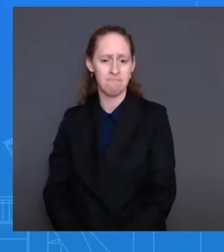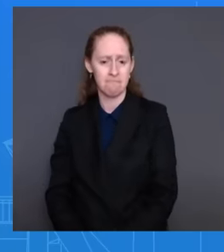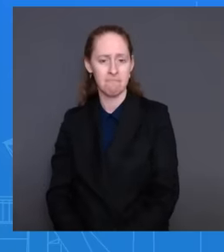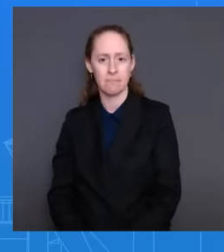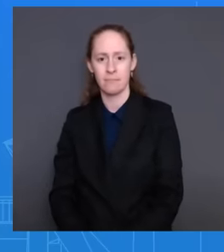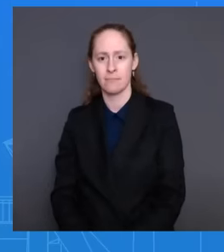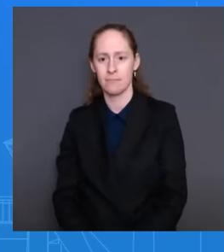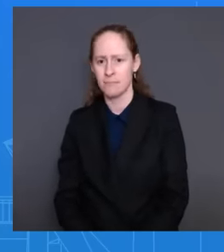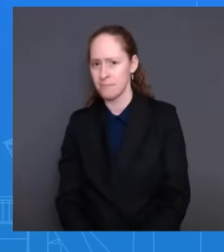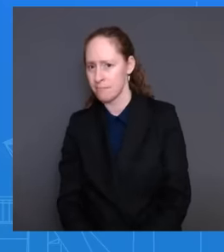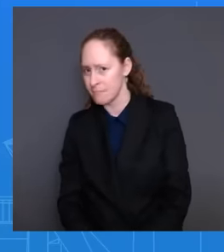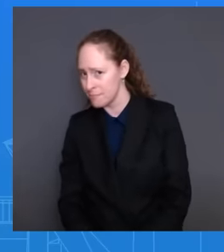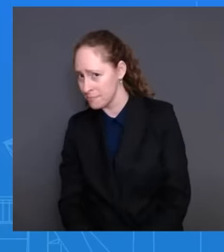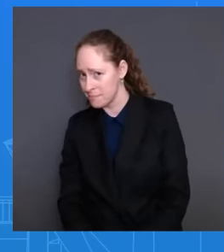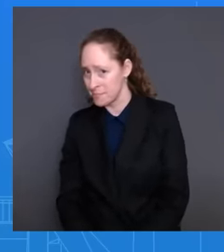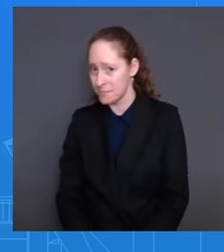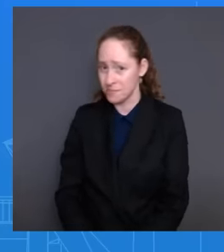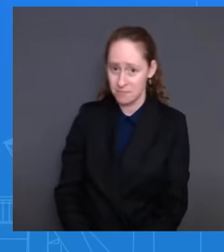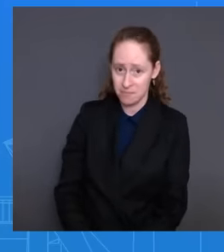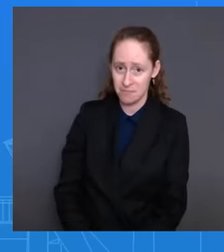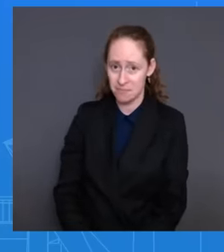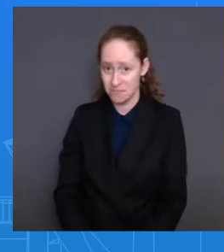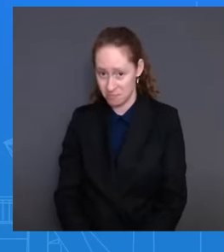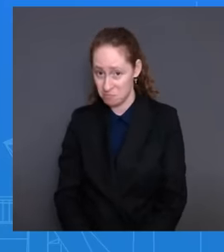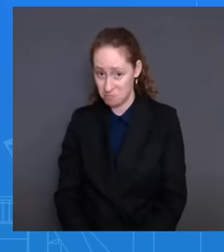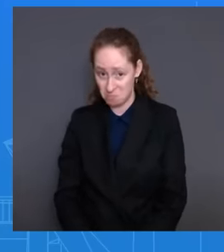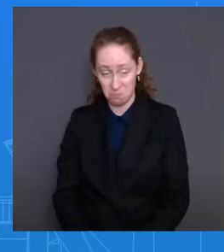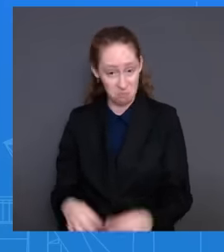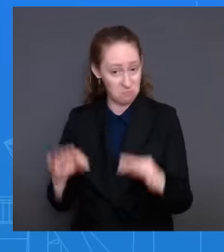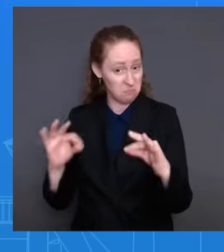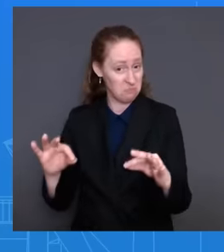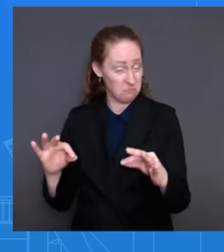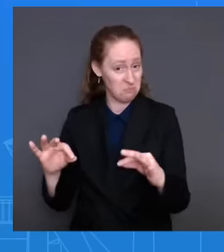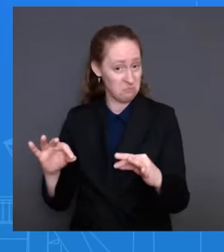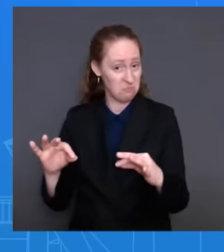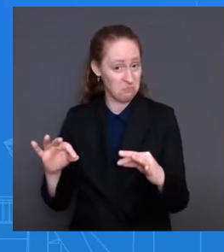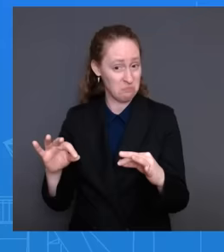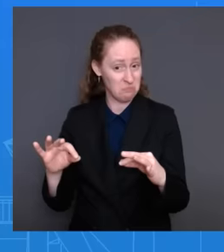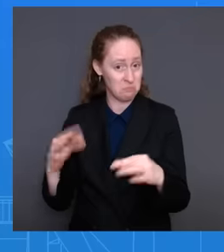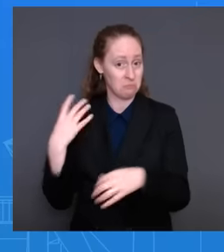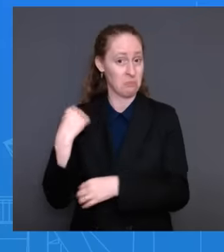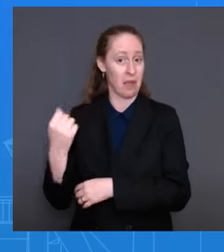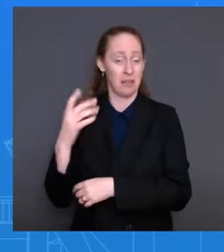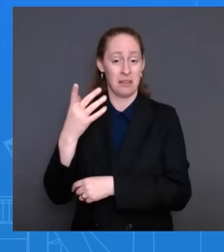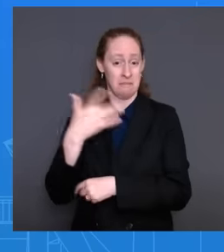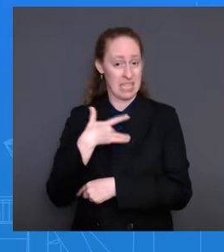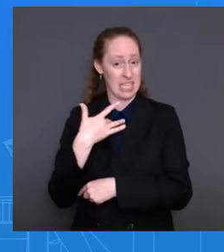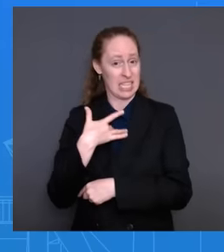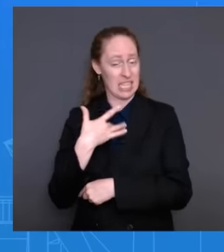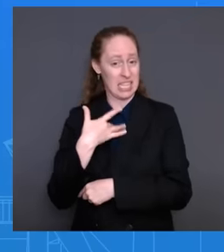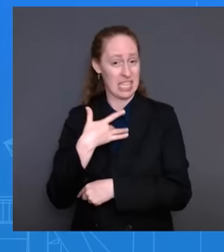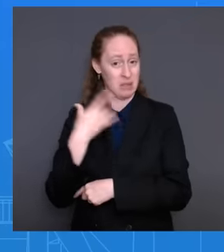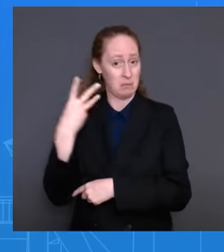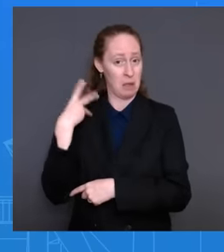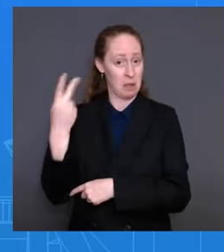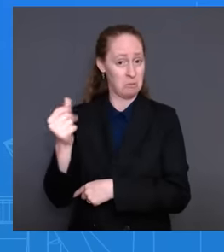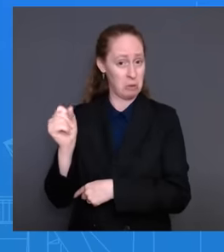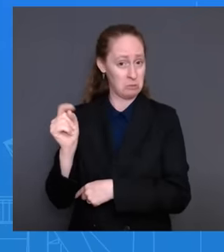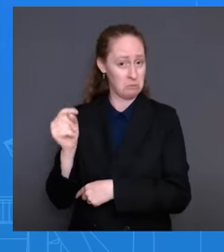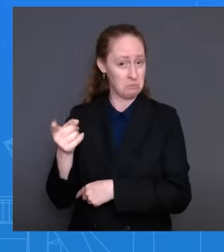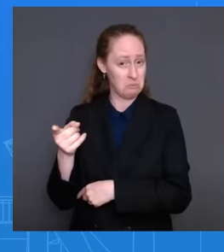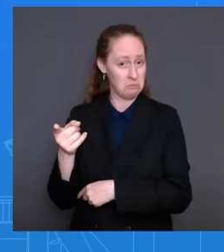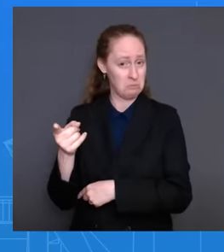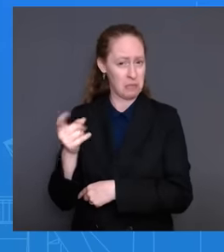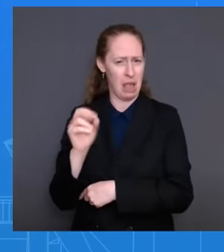is possible, and should we be anticipating as a public that there will be a rocky economic period coming forward? I mean, I guess I just want